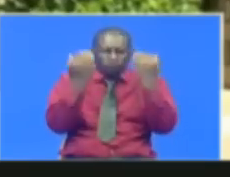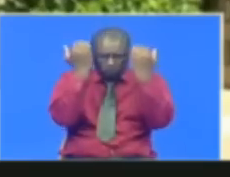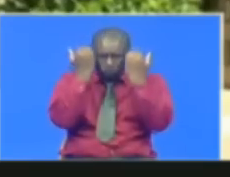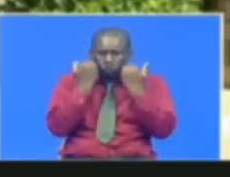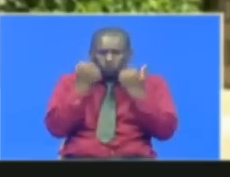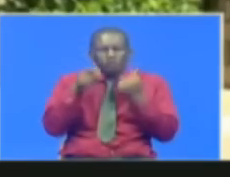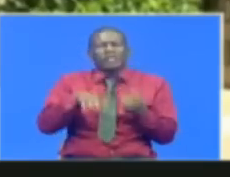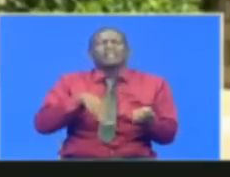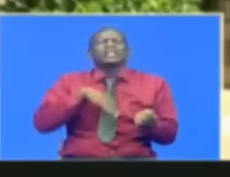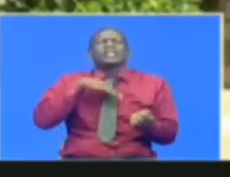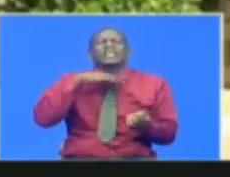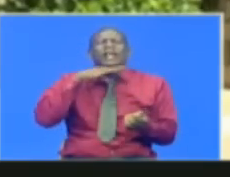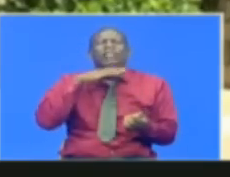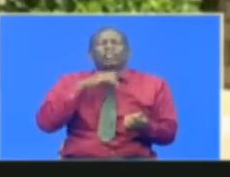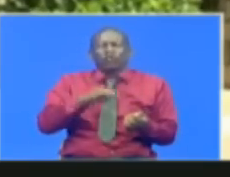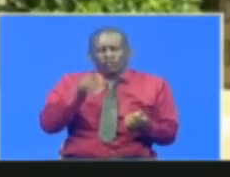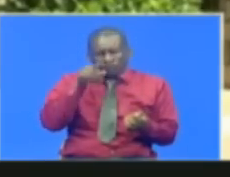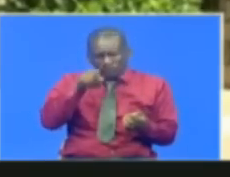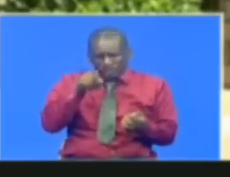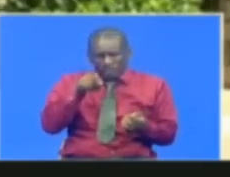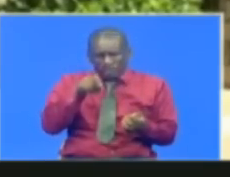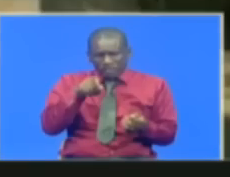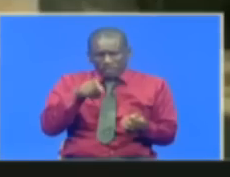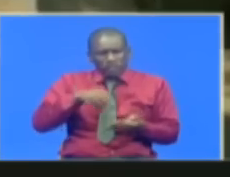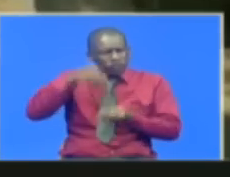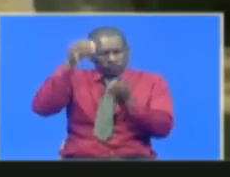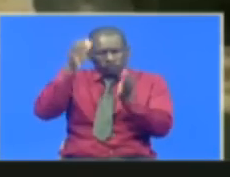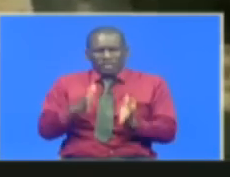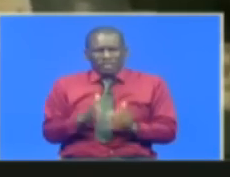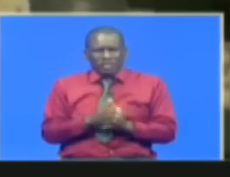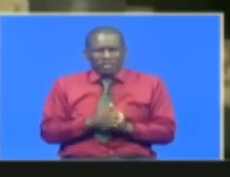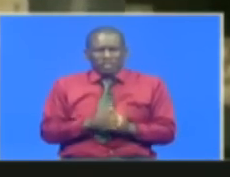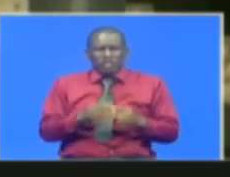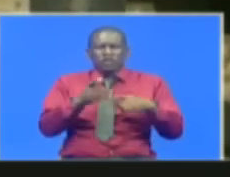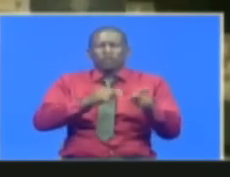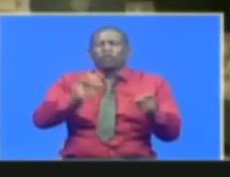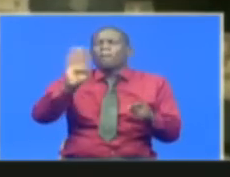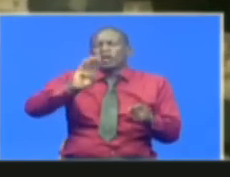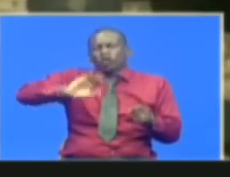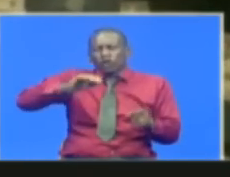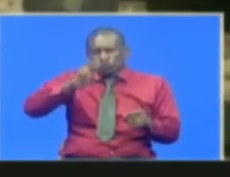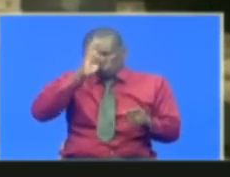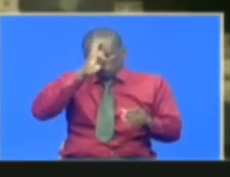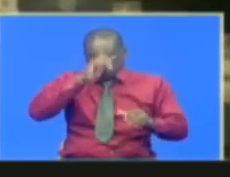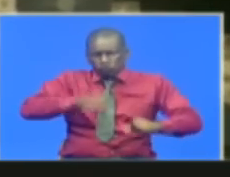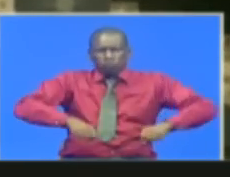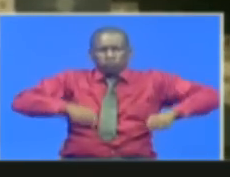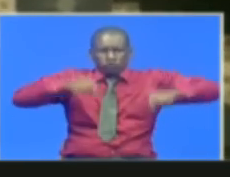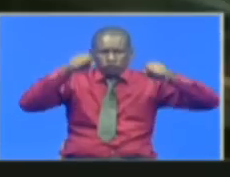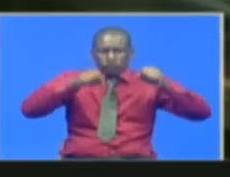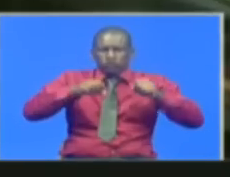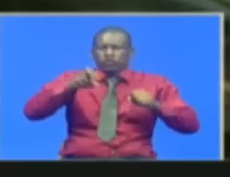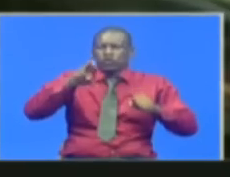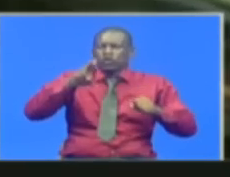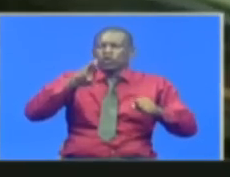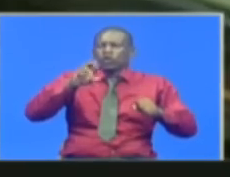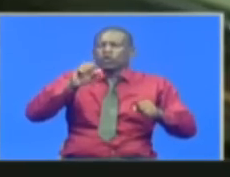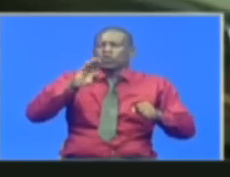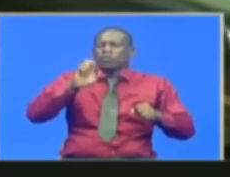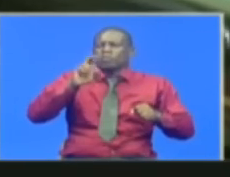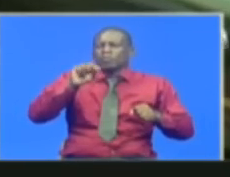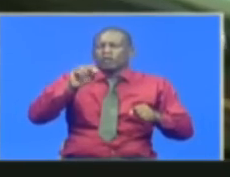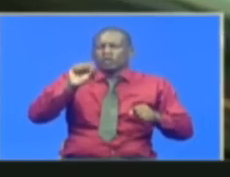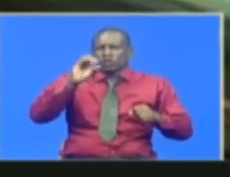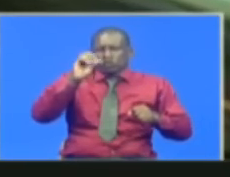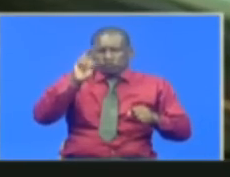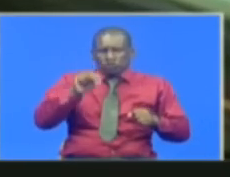kifo ya huyo mwanafunzi. According to Baringo County Police Commander Robinson Diwa, the boy was doing